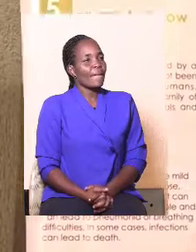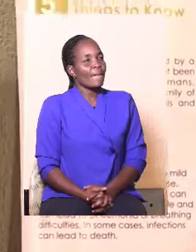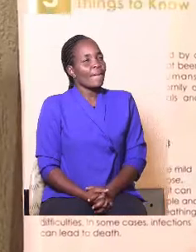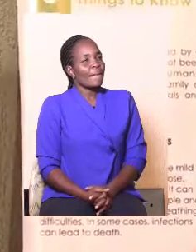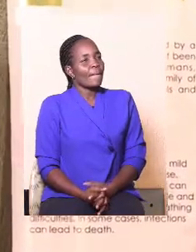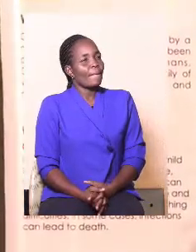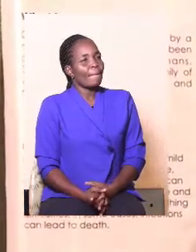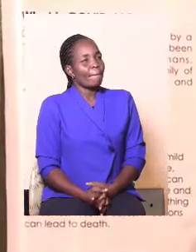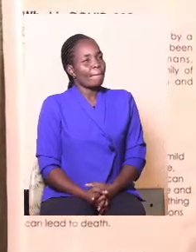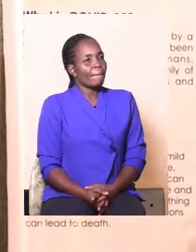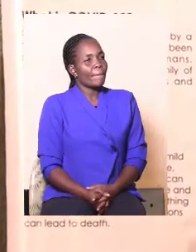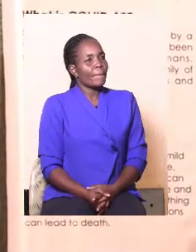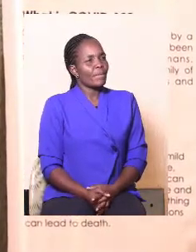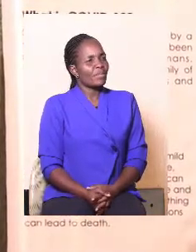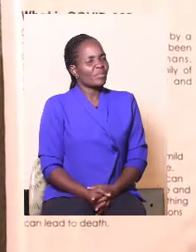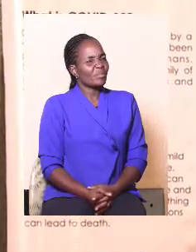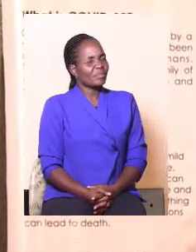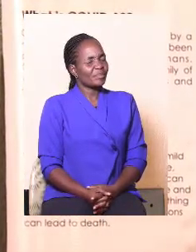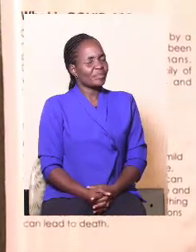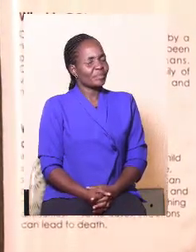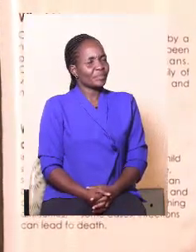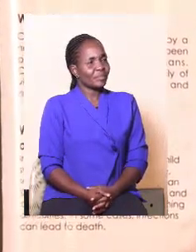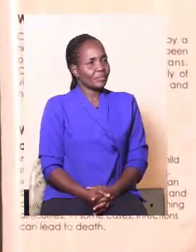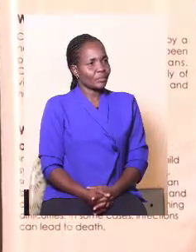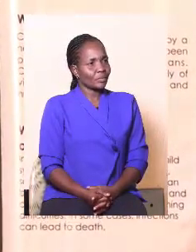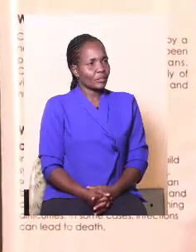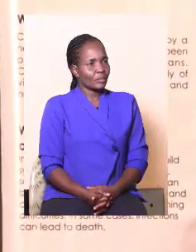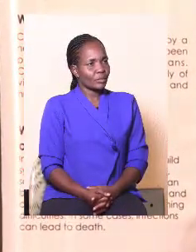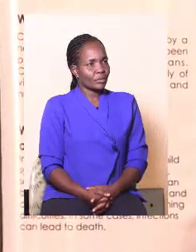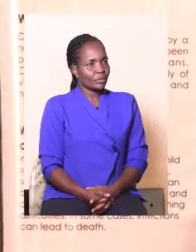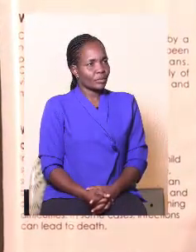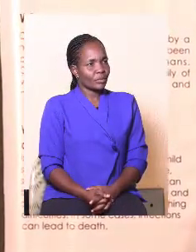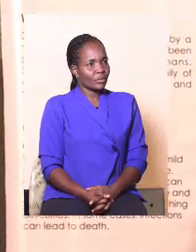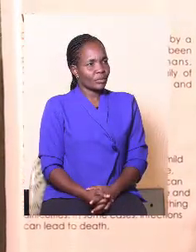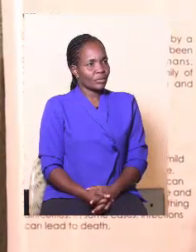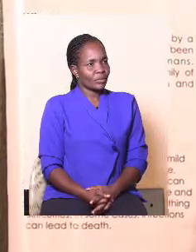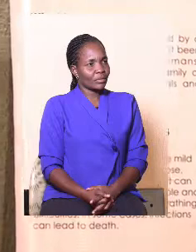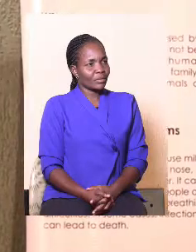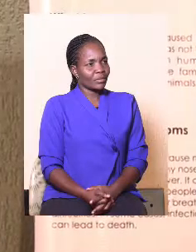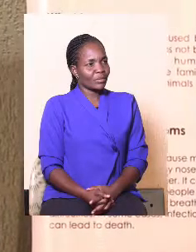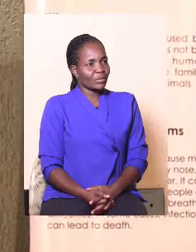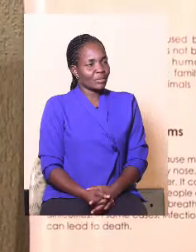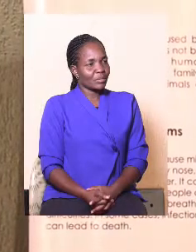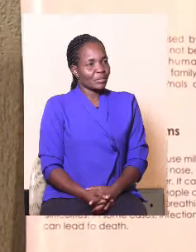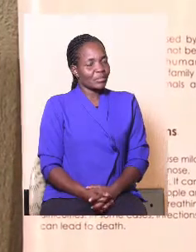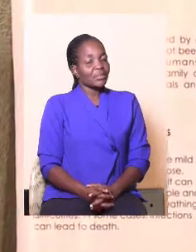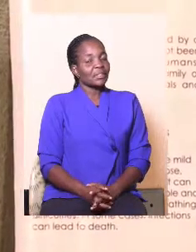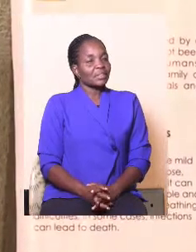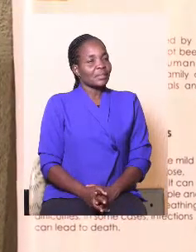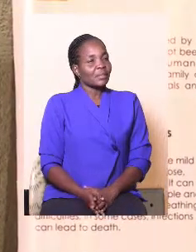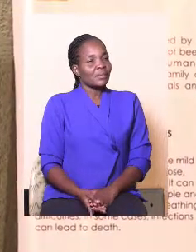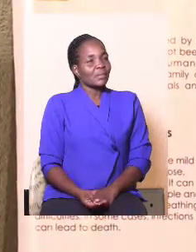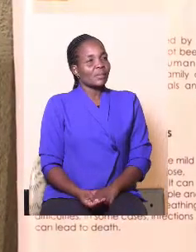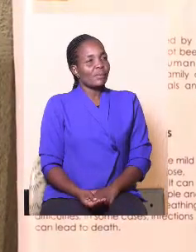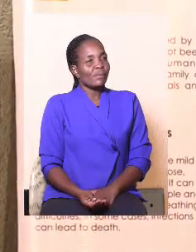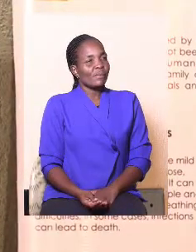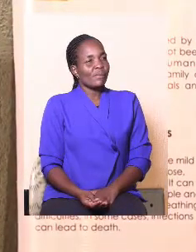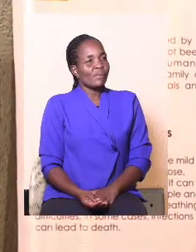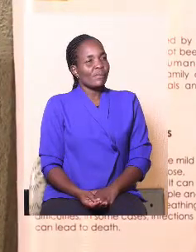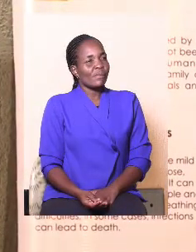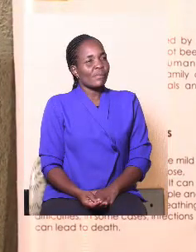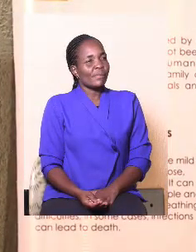Well, do we have the financial means? I think my friend there, he likes asking me questions all the time when we meet. Do we have financial